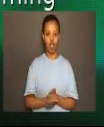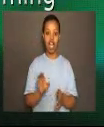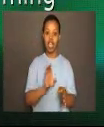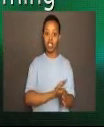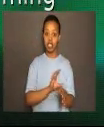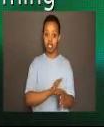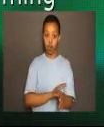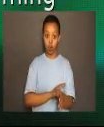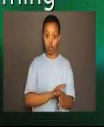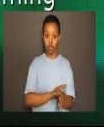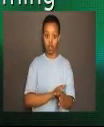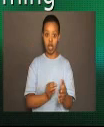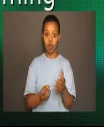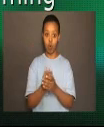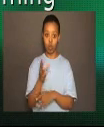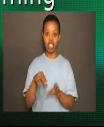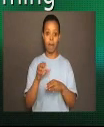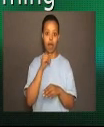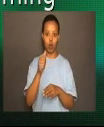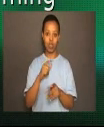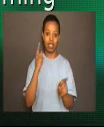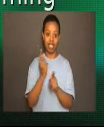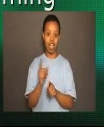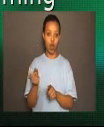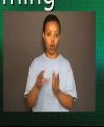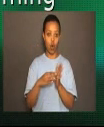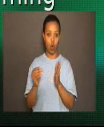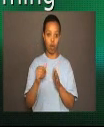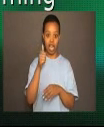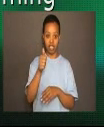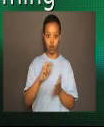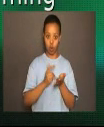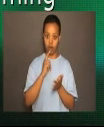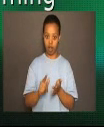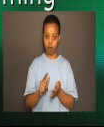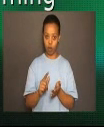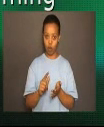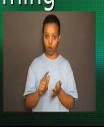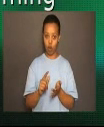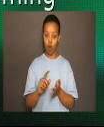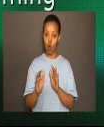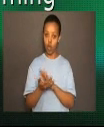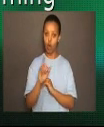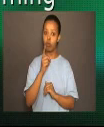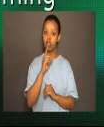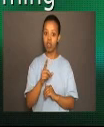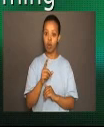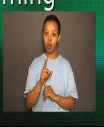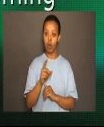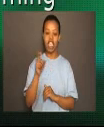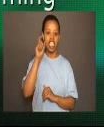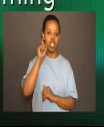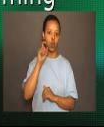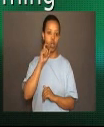Cells do not produce exact replicas of themselves when they are forming sex